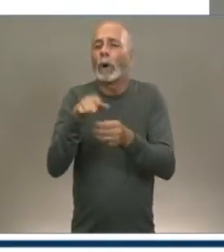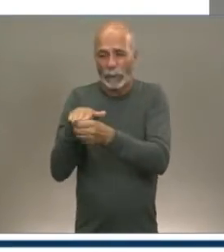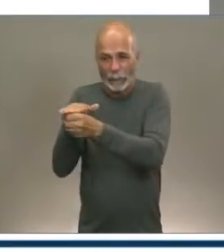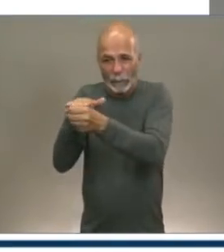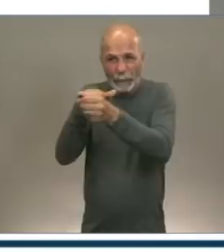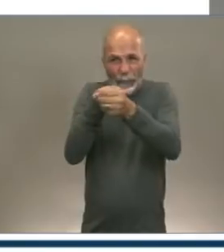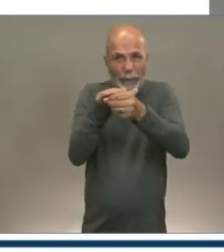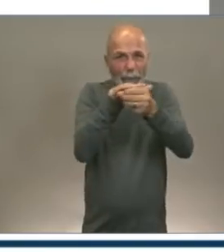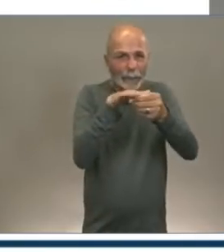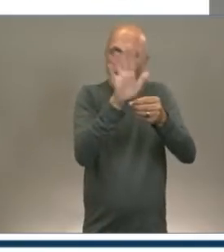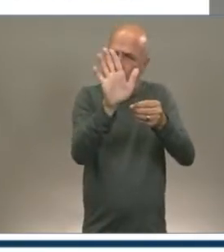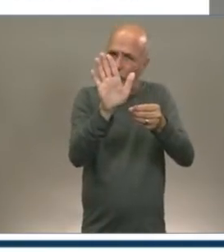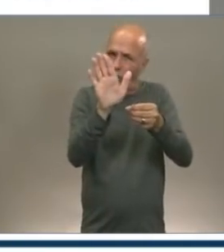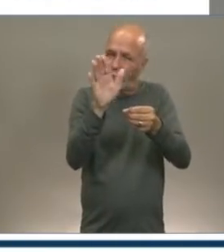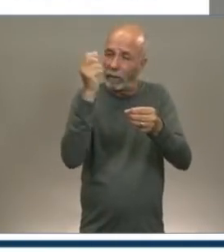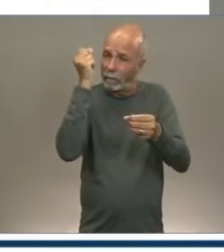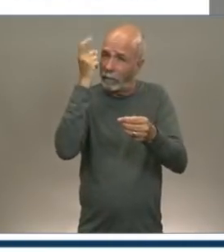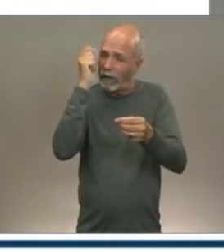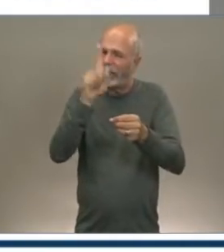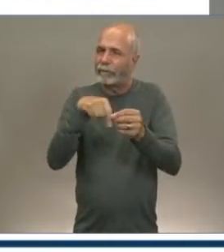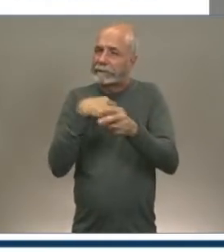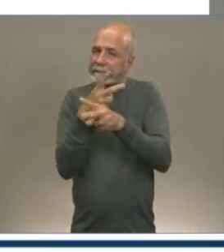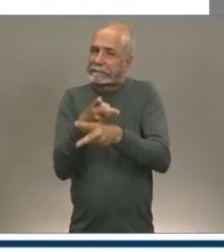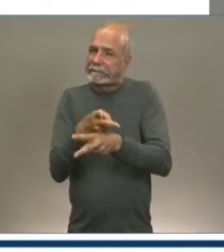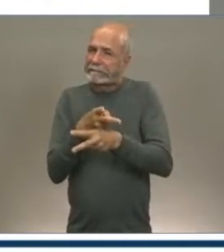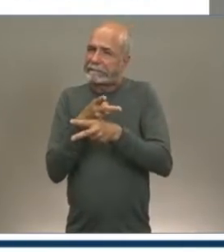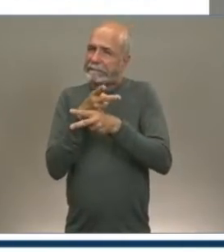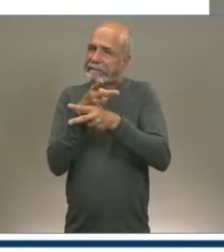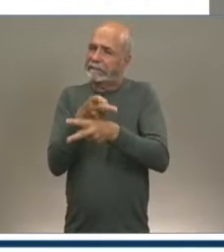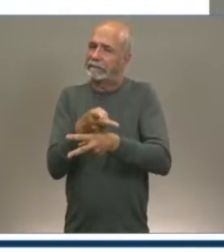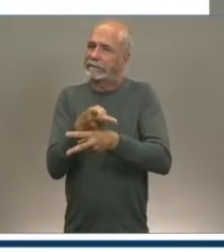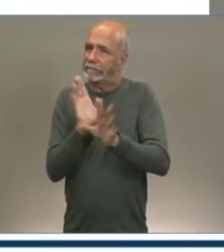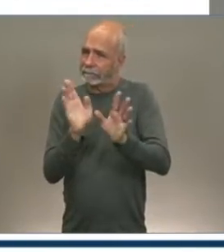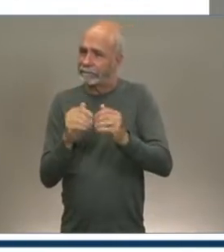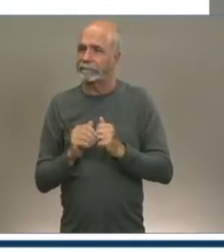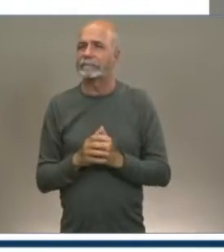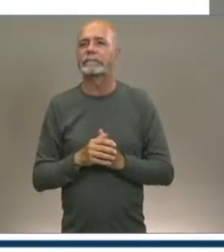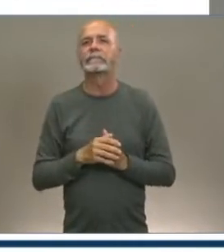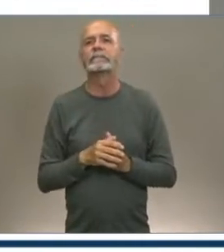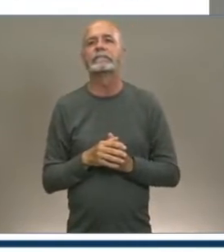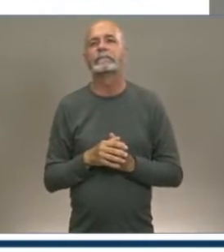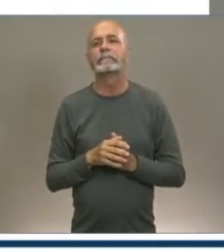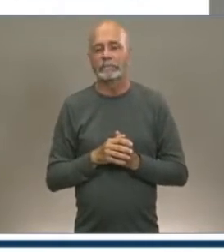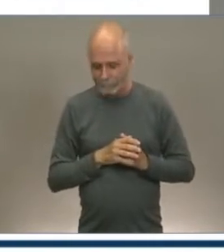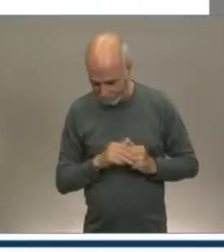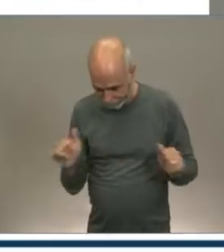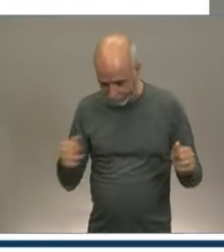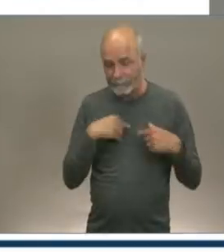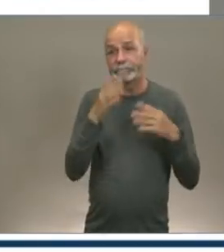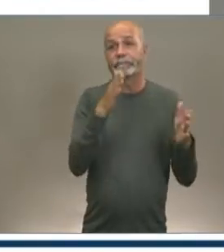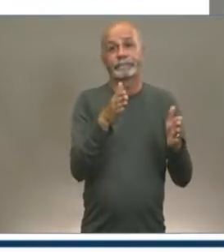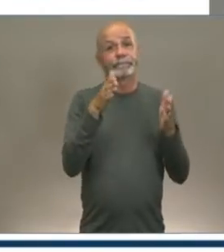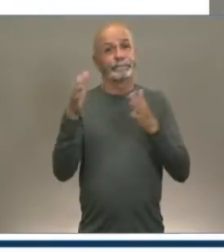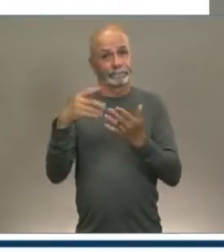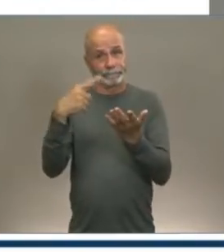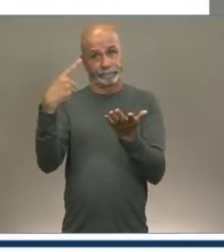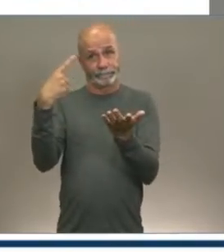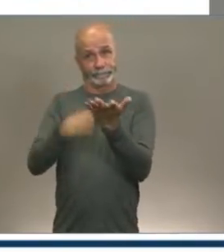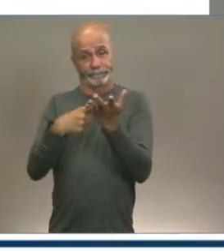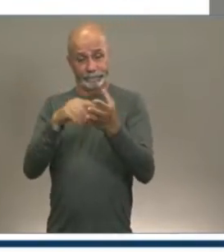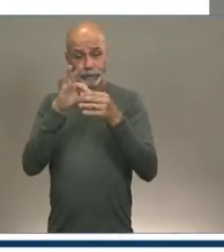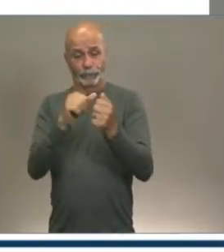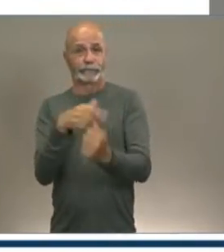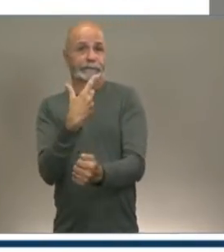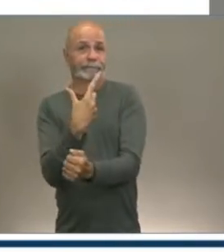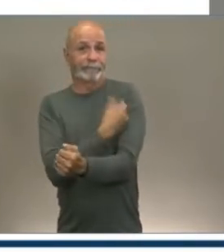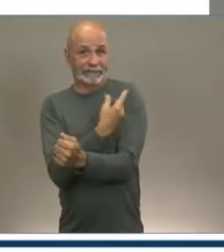carefully. So most of what I'm going to talk about for the rest of my update today is about our vaccine rollout. We